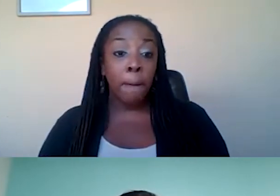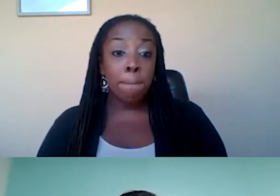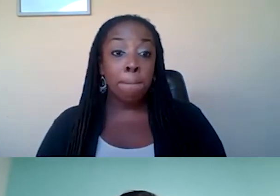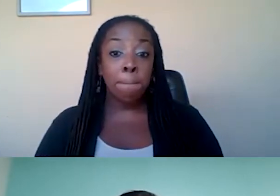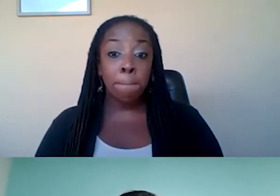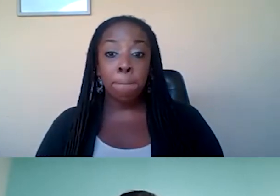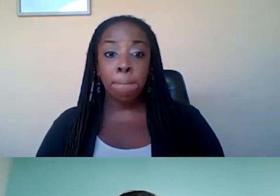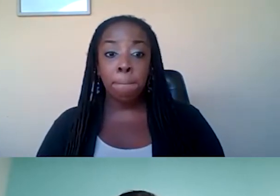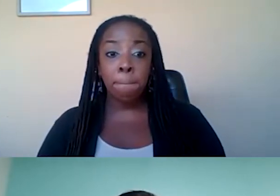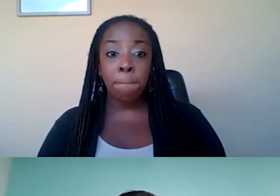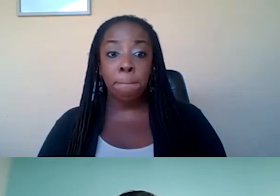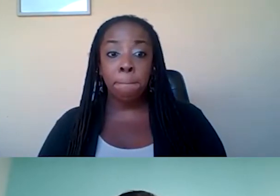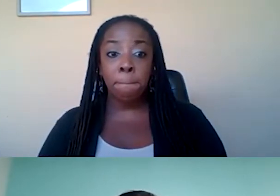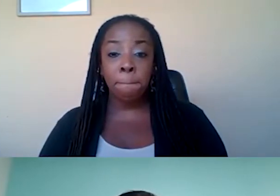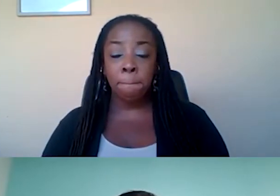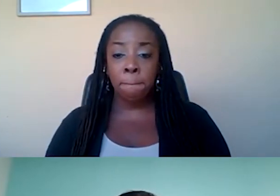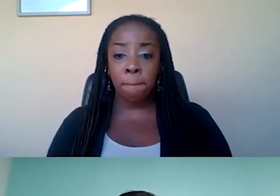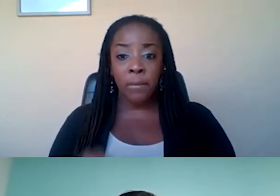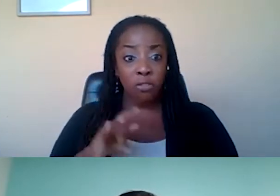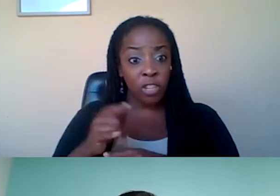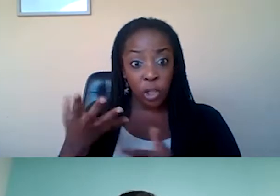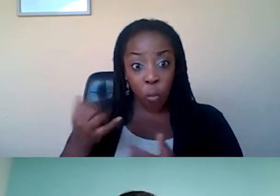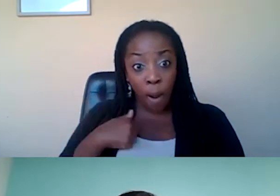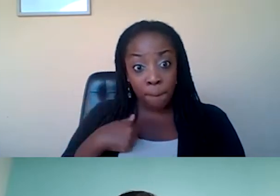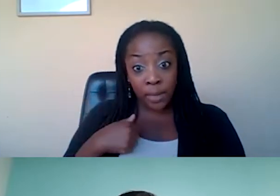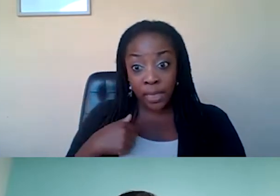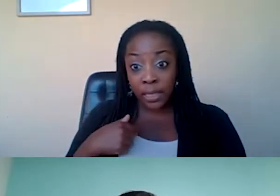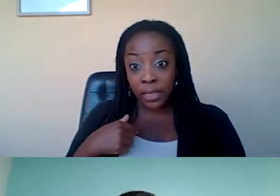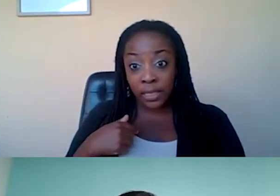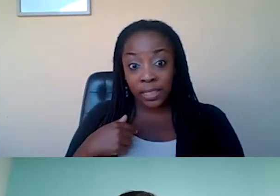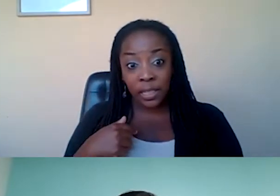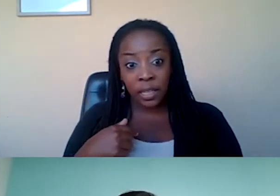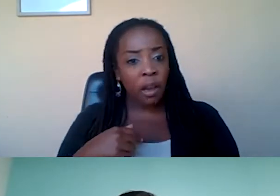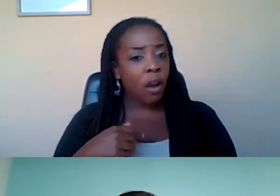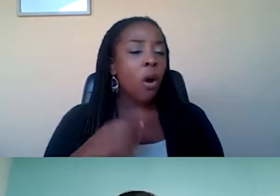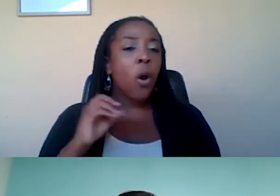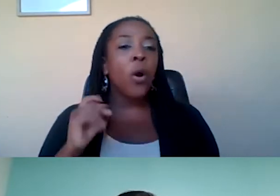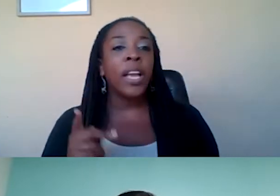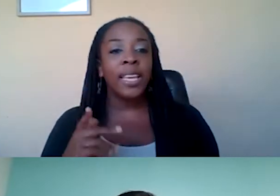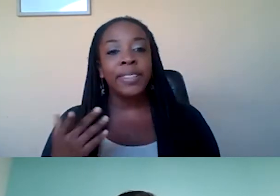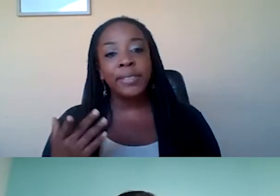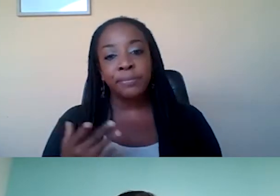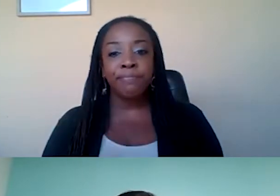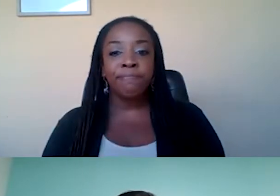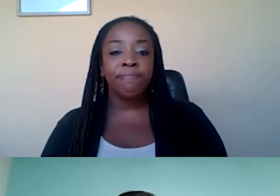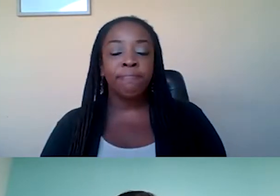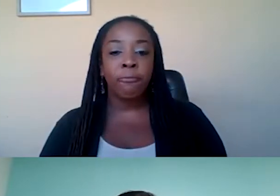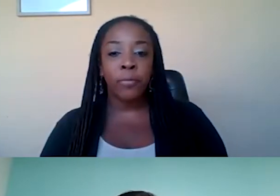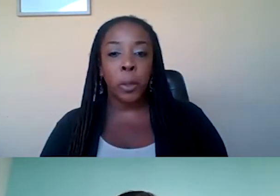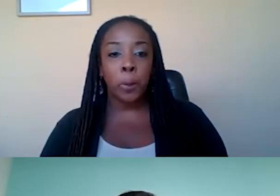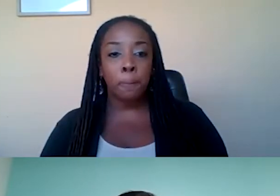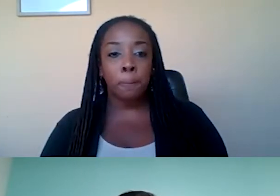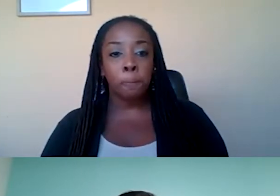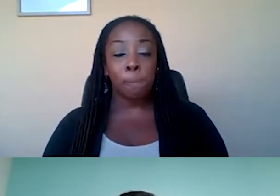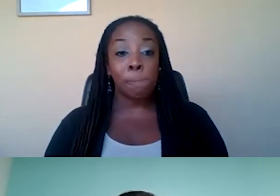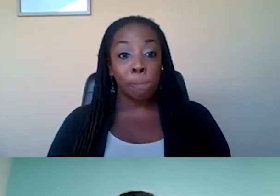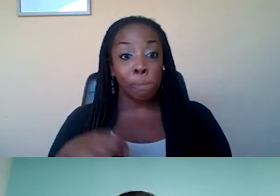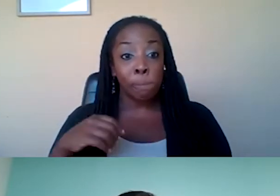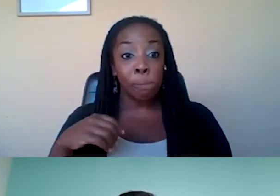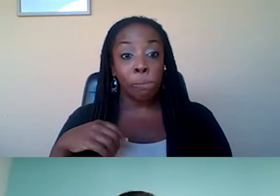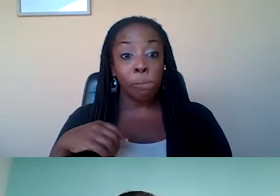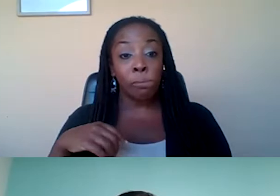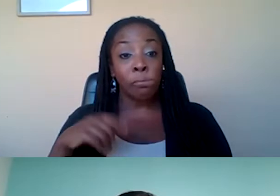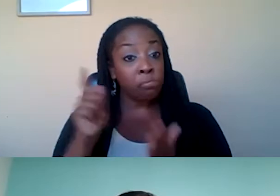You want me to take it? I don't want. Sorry, Mrs. Oh. Okay, so the Act comes into effect